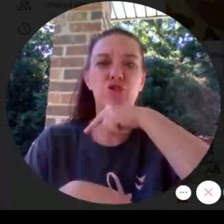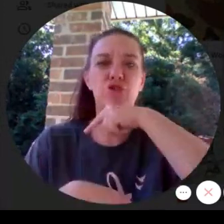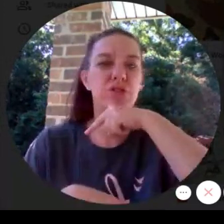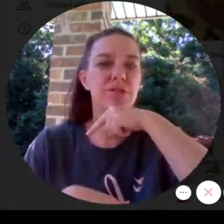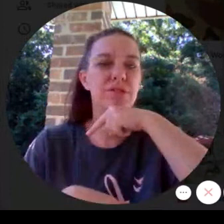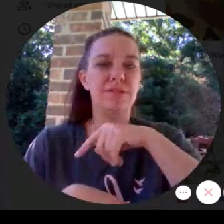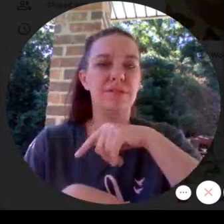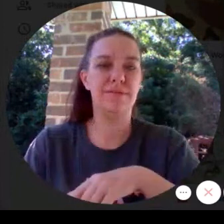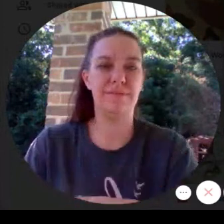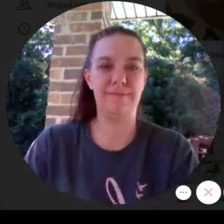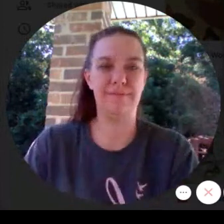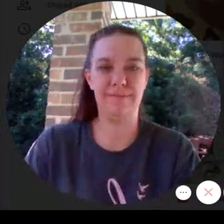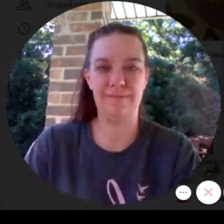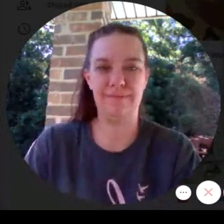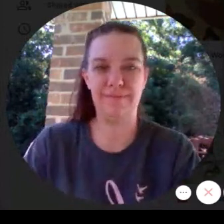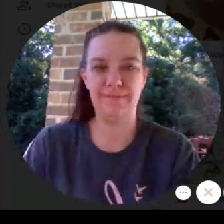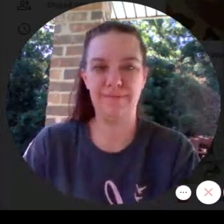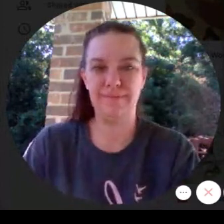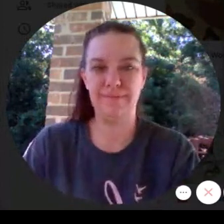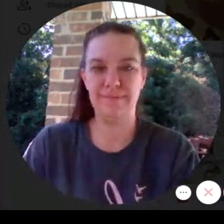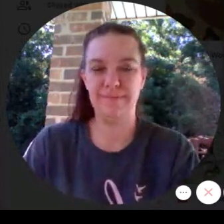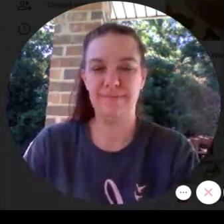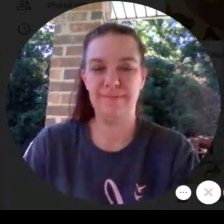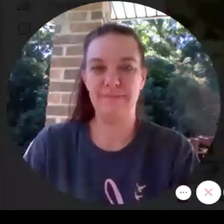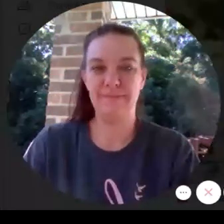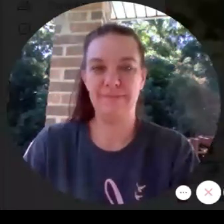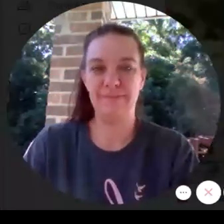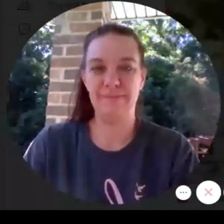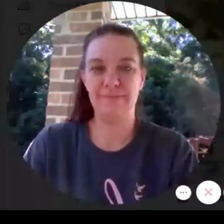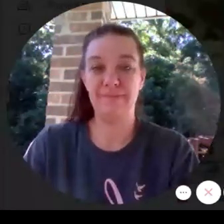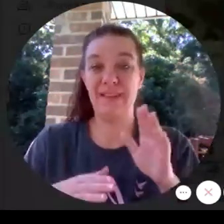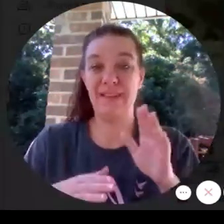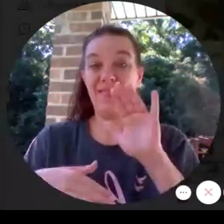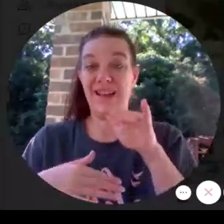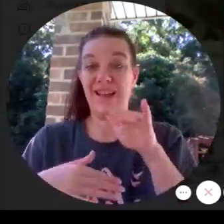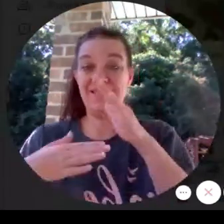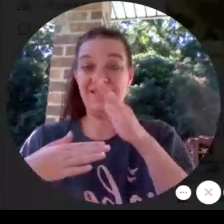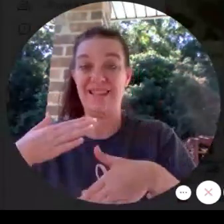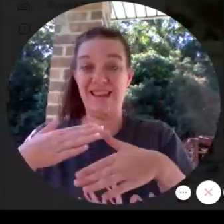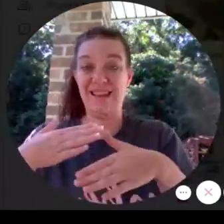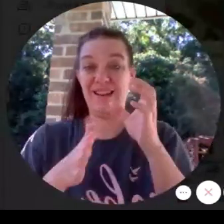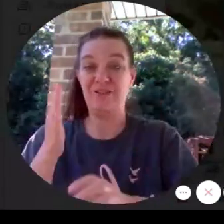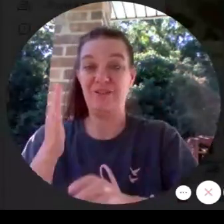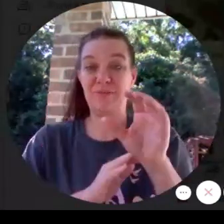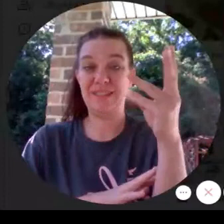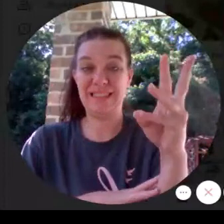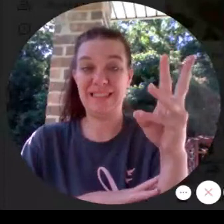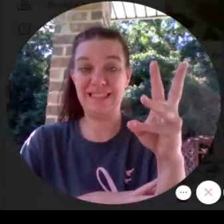And that's the end of chapter 16.